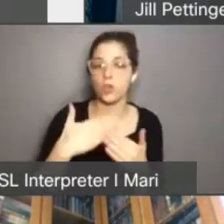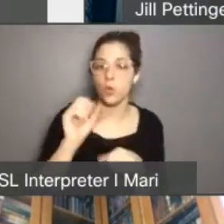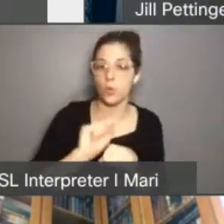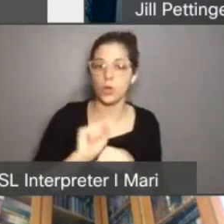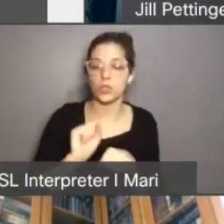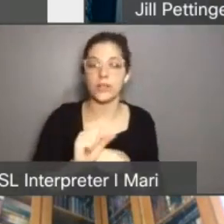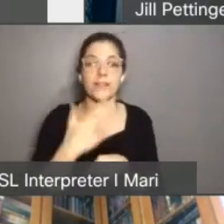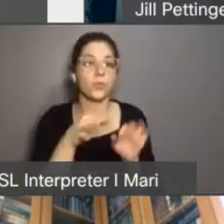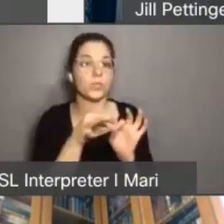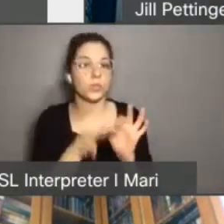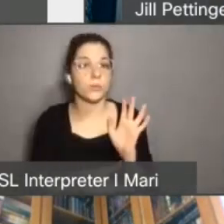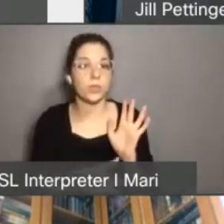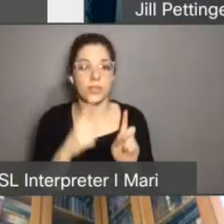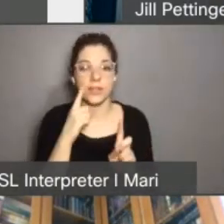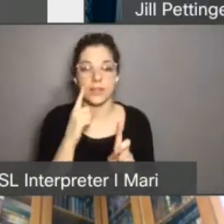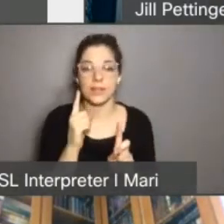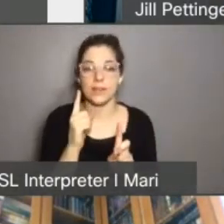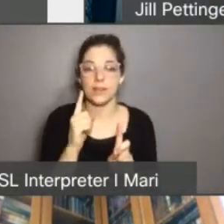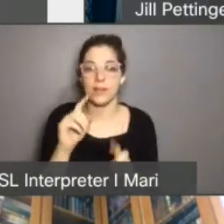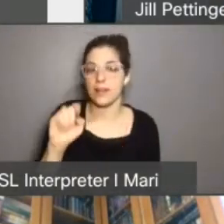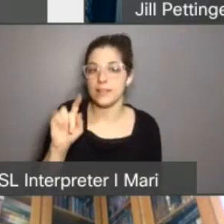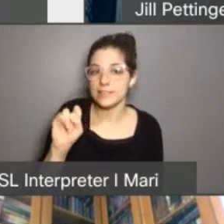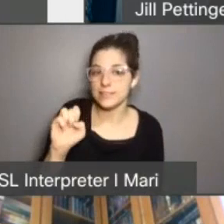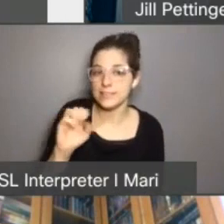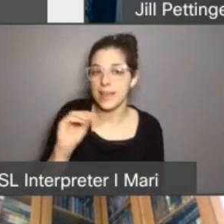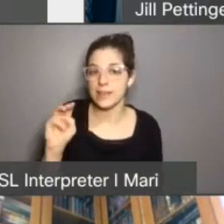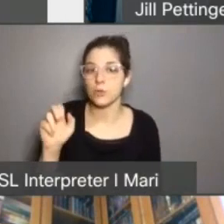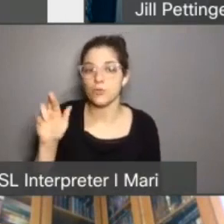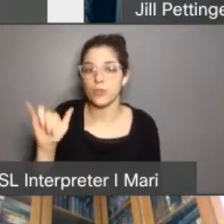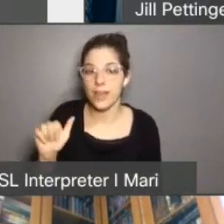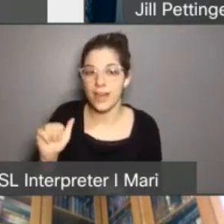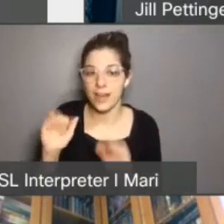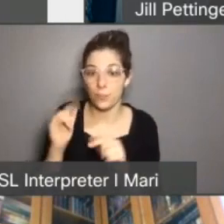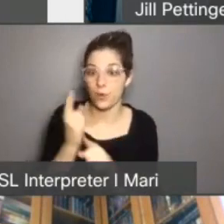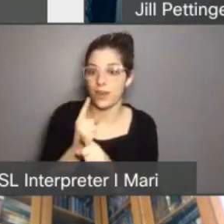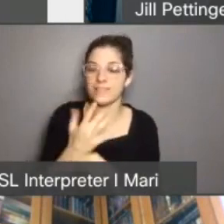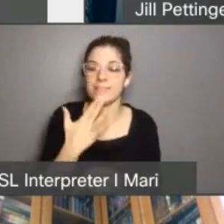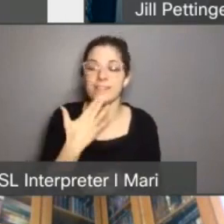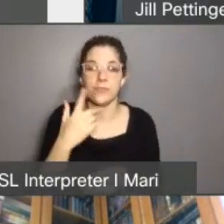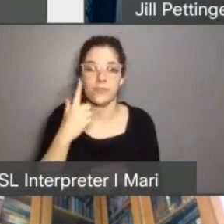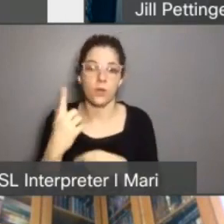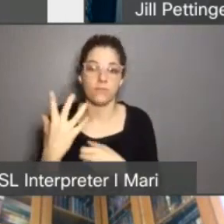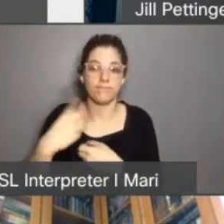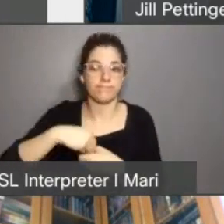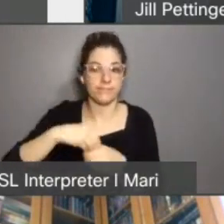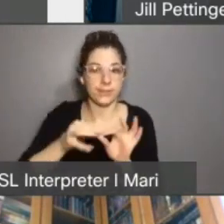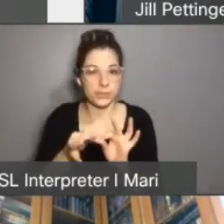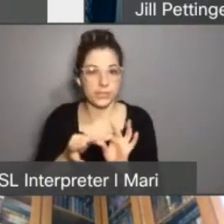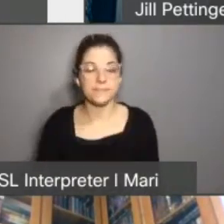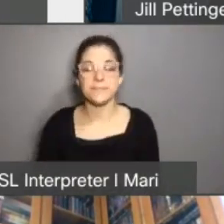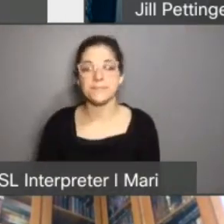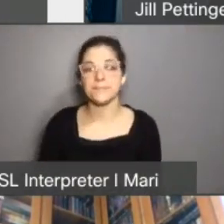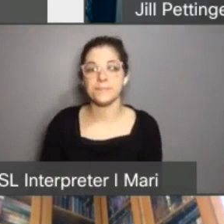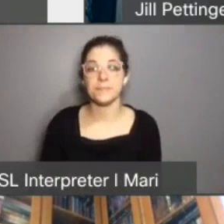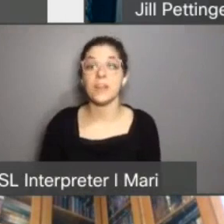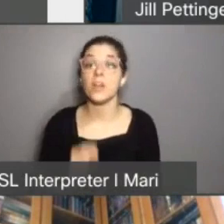to our interpreters. I think the Elise and Maria, if I got that right, I hope, thank you for what you do. And